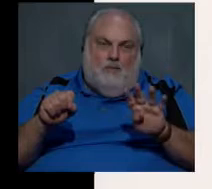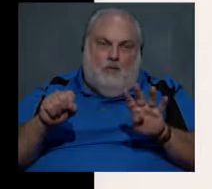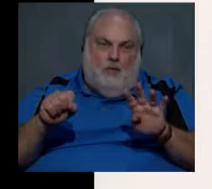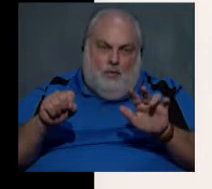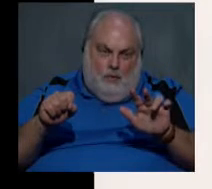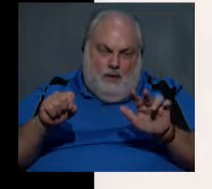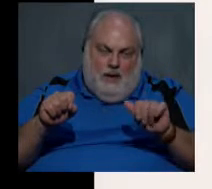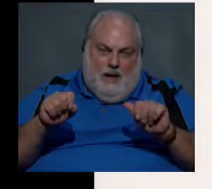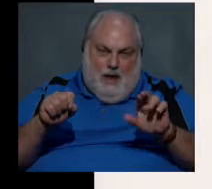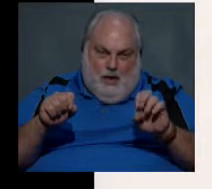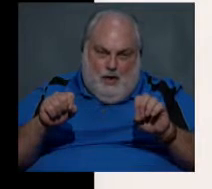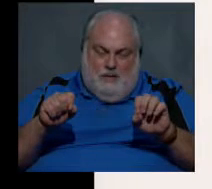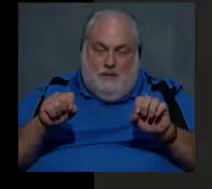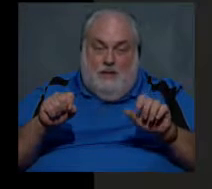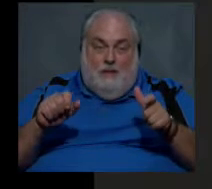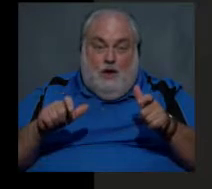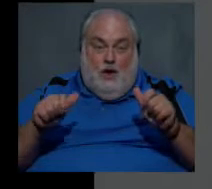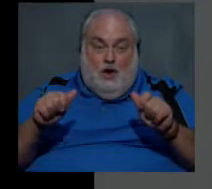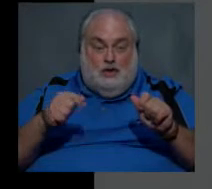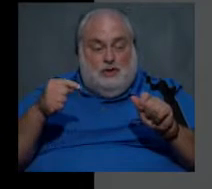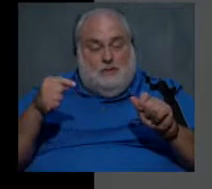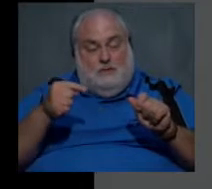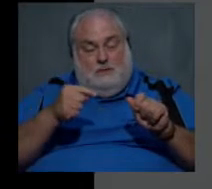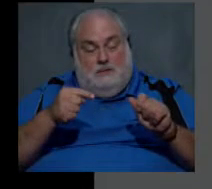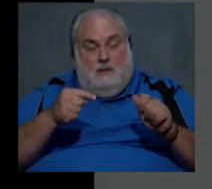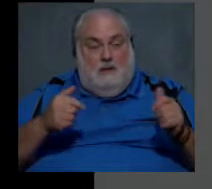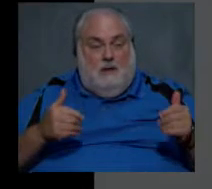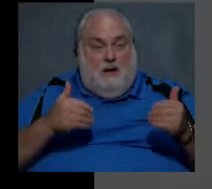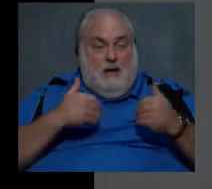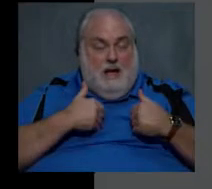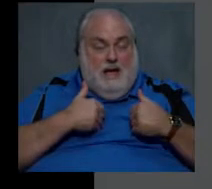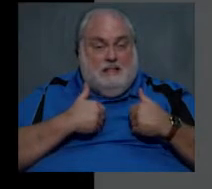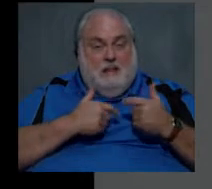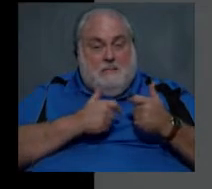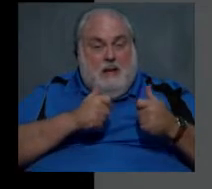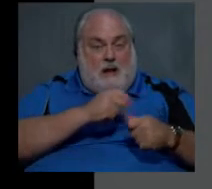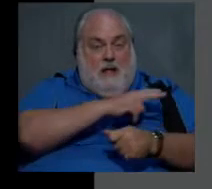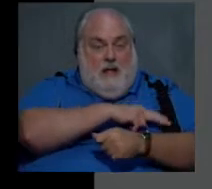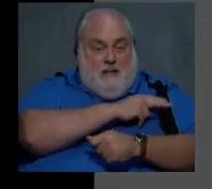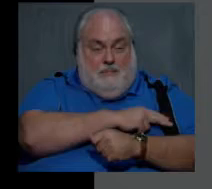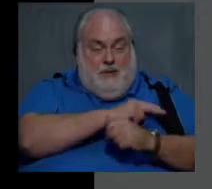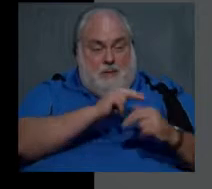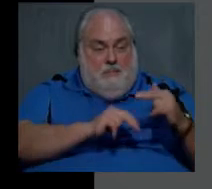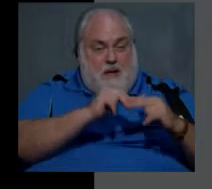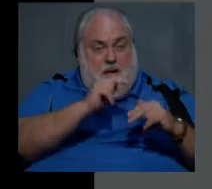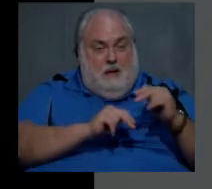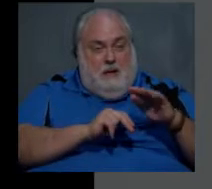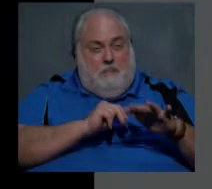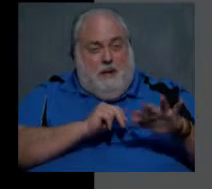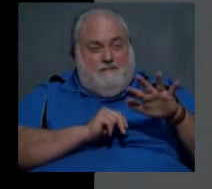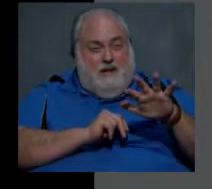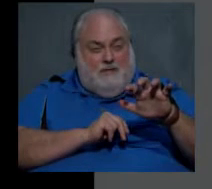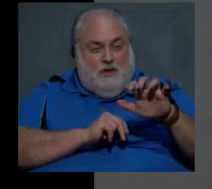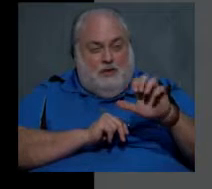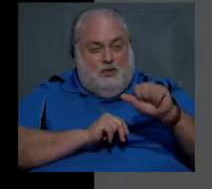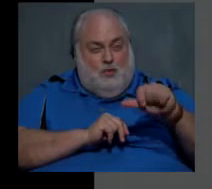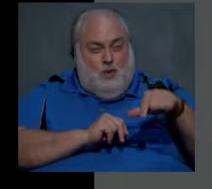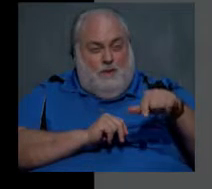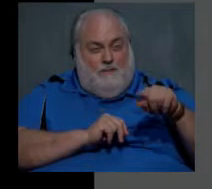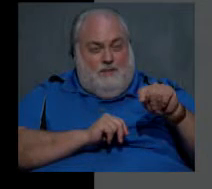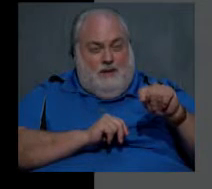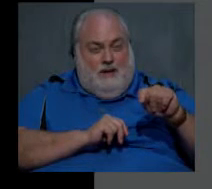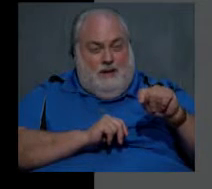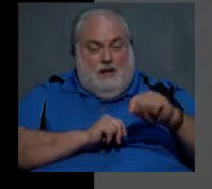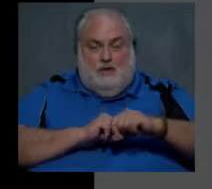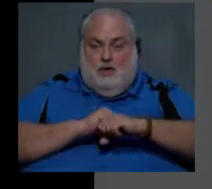The larger tract contains the main hospital building, approximately 500,000 square feet, And there's a security